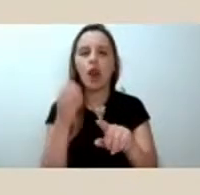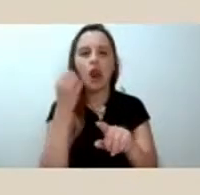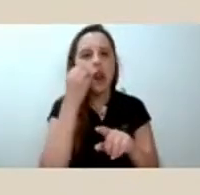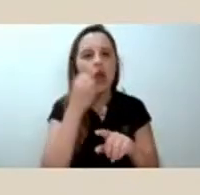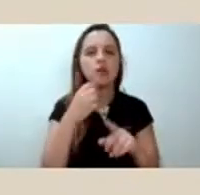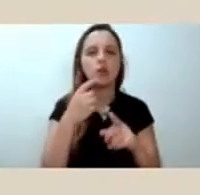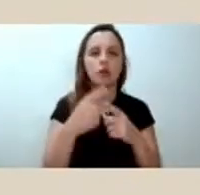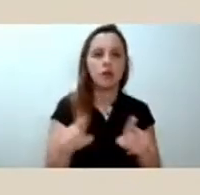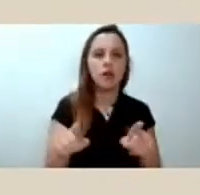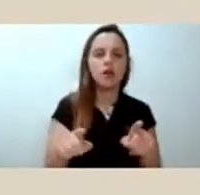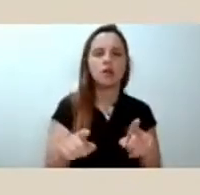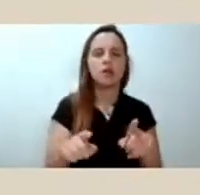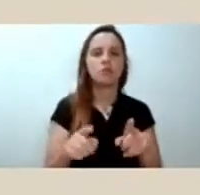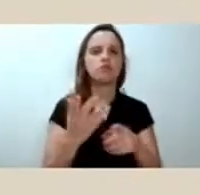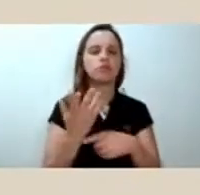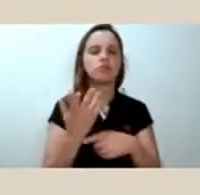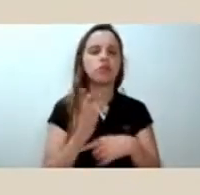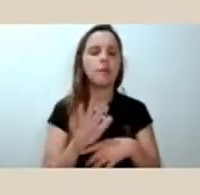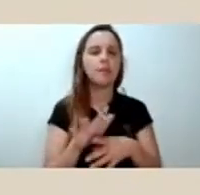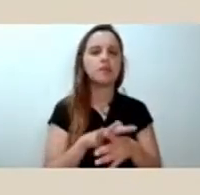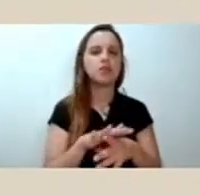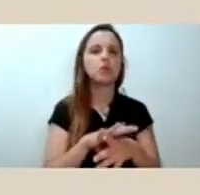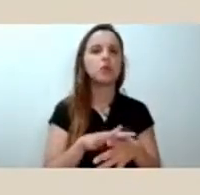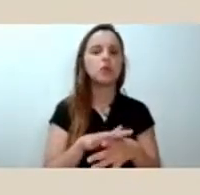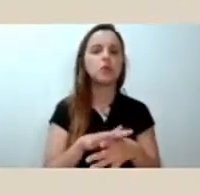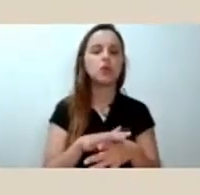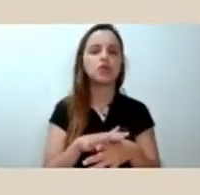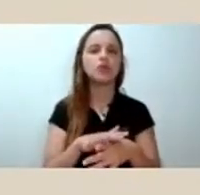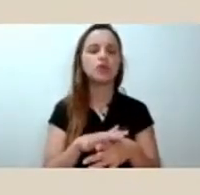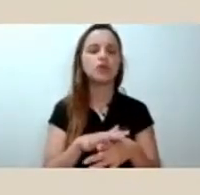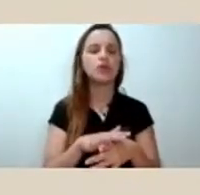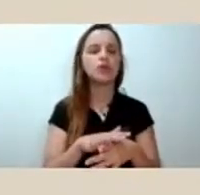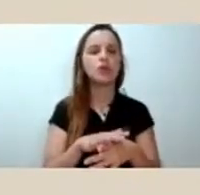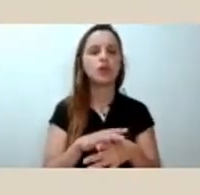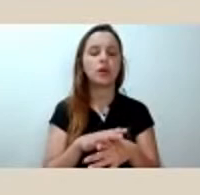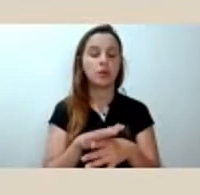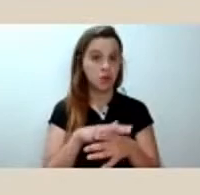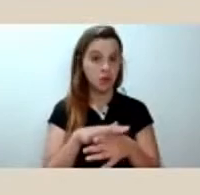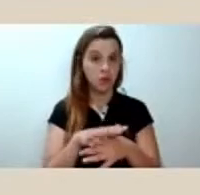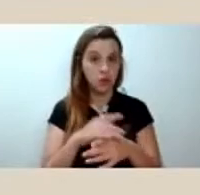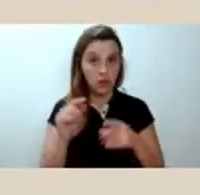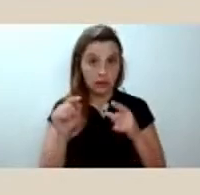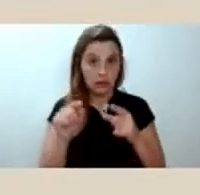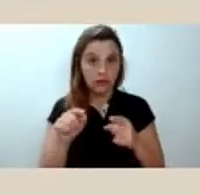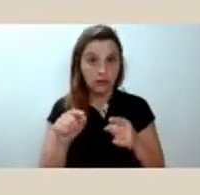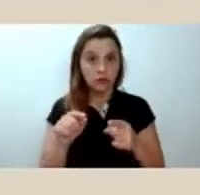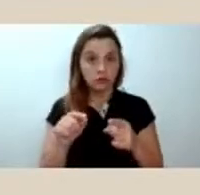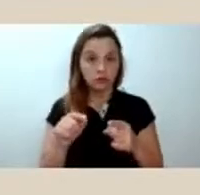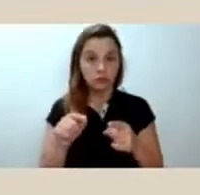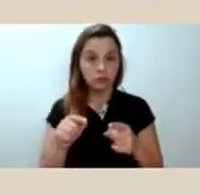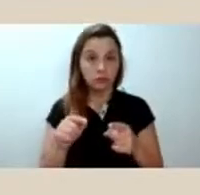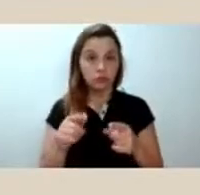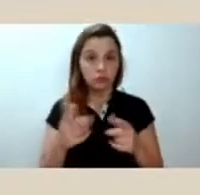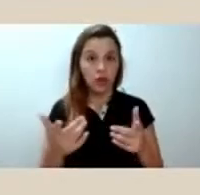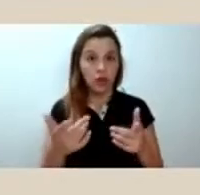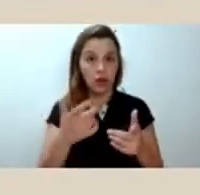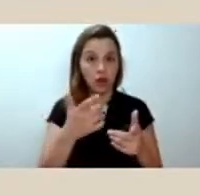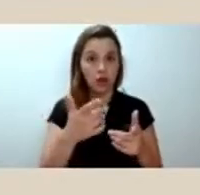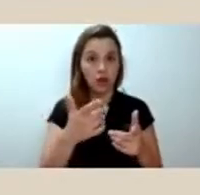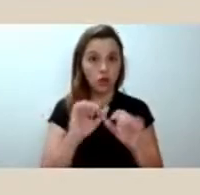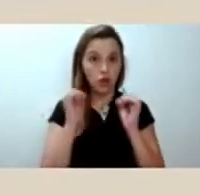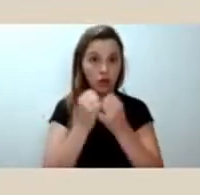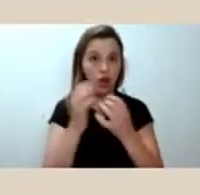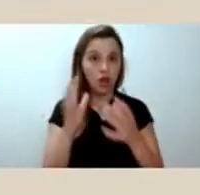cues, is there research on what happens for people on the spectrum? Do they have the same implicit bias? And so I don't know